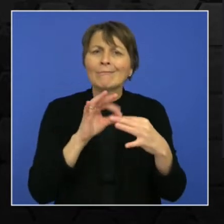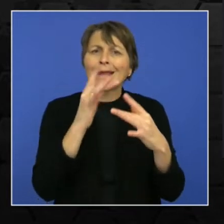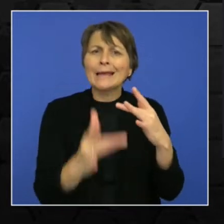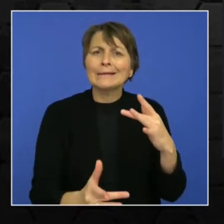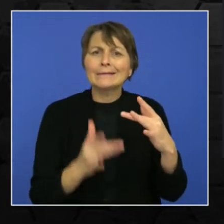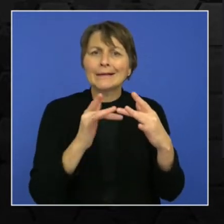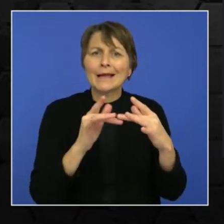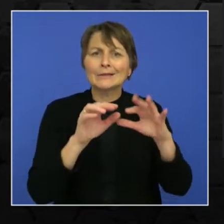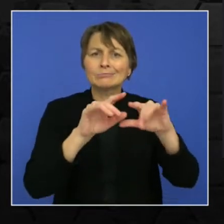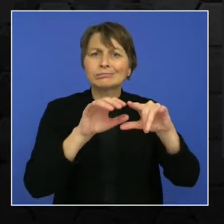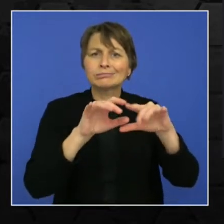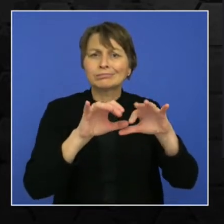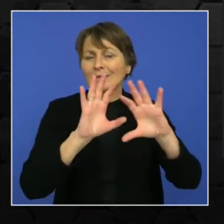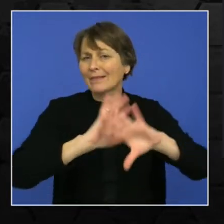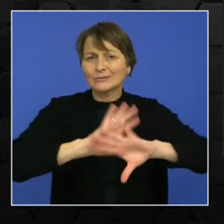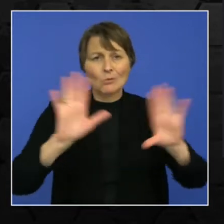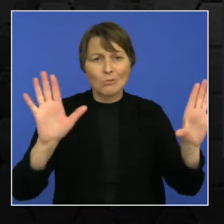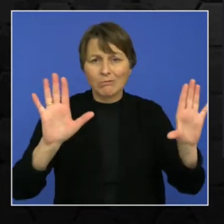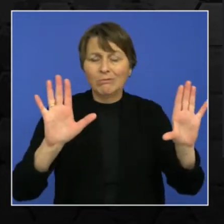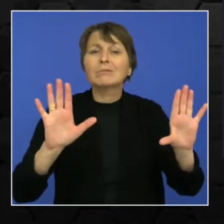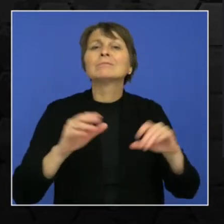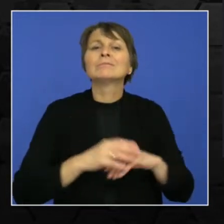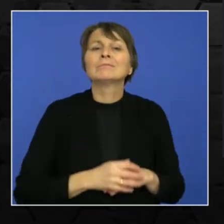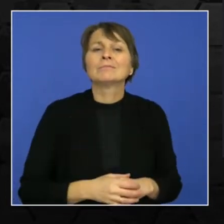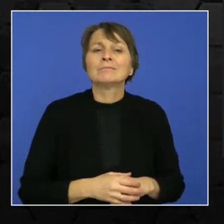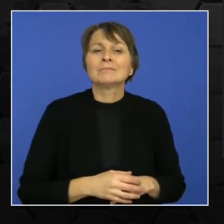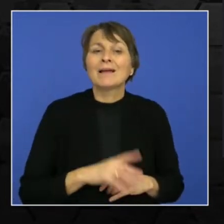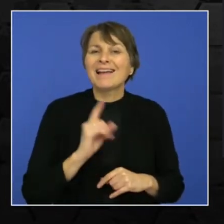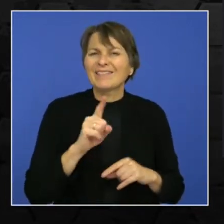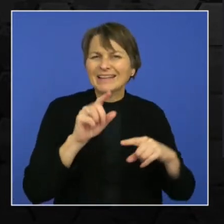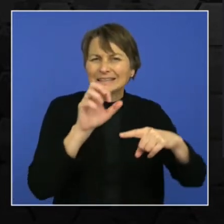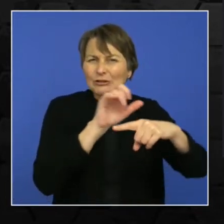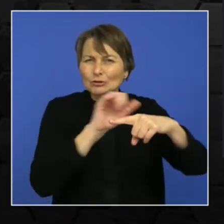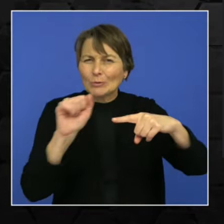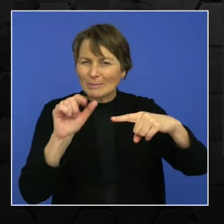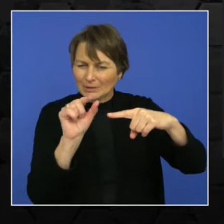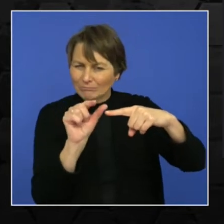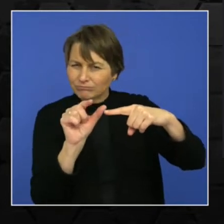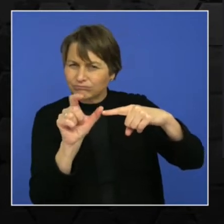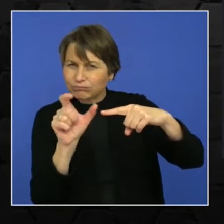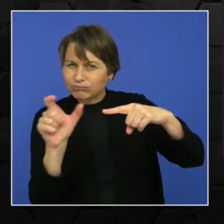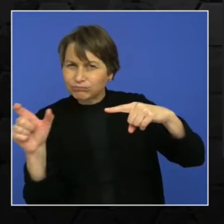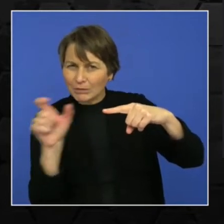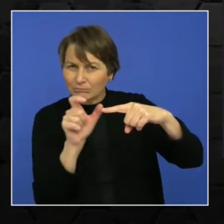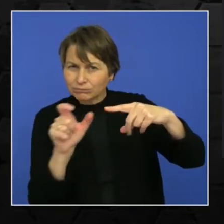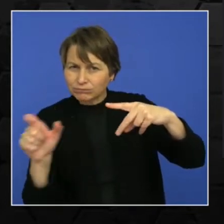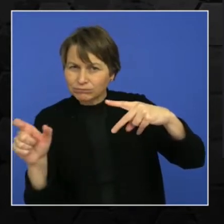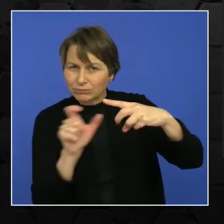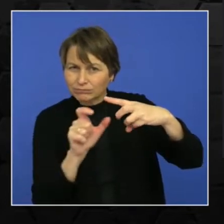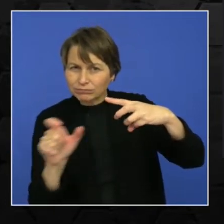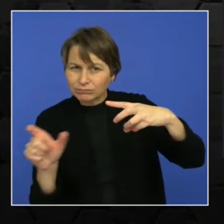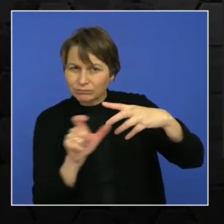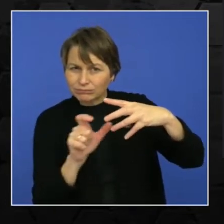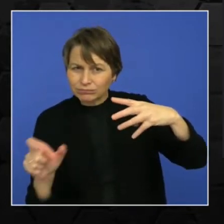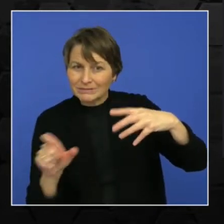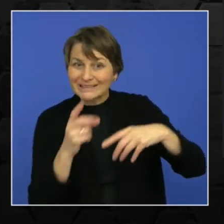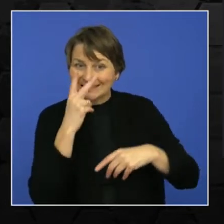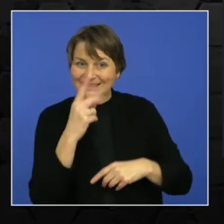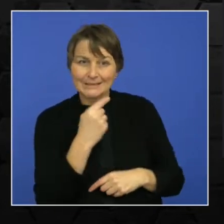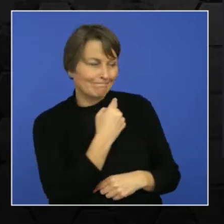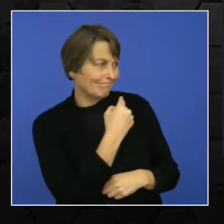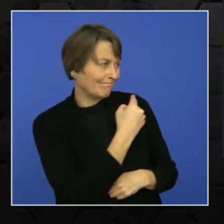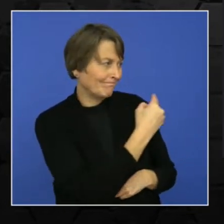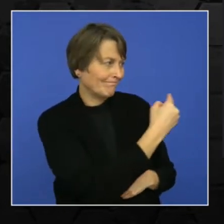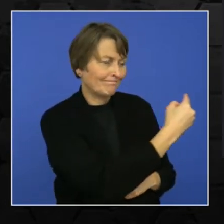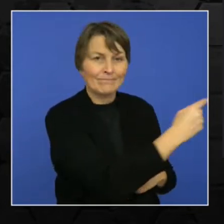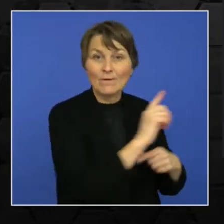a CDN link that is in script tag that you are seeing source equal to cdn.js deliver. So